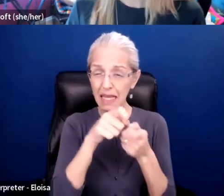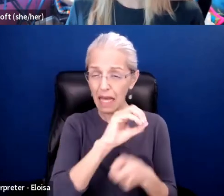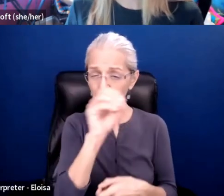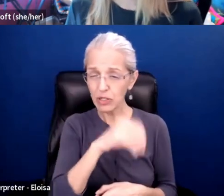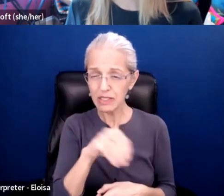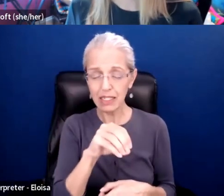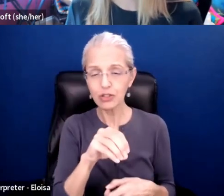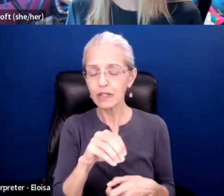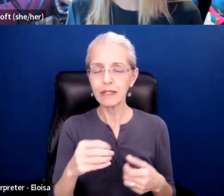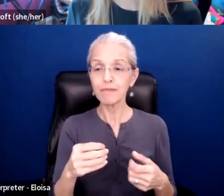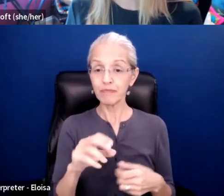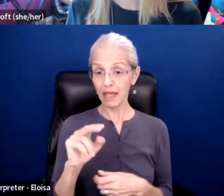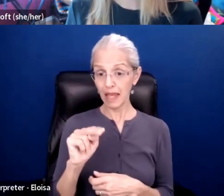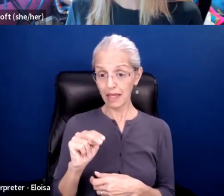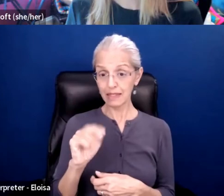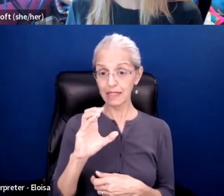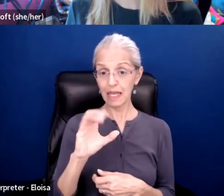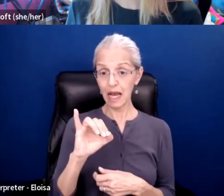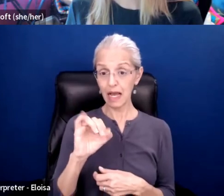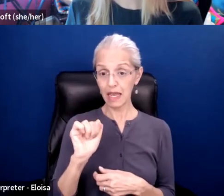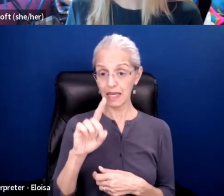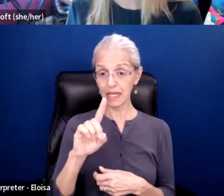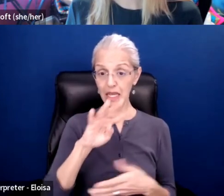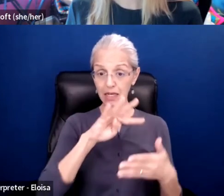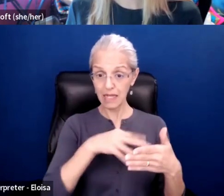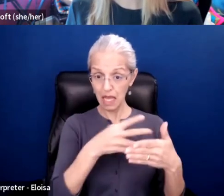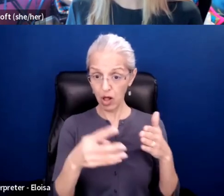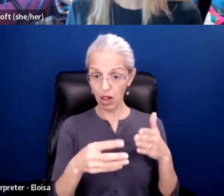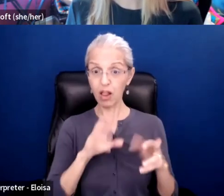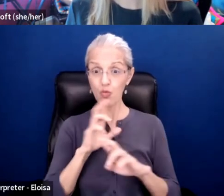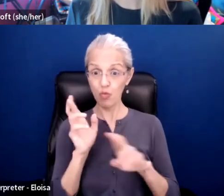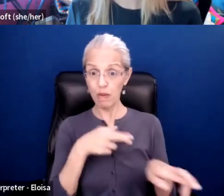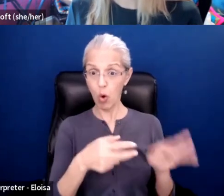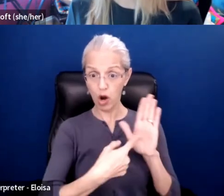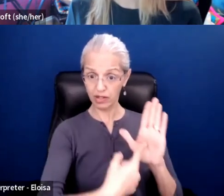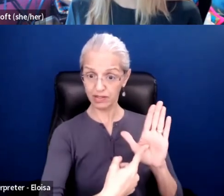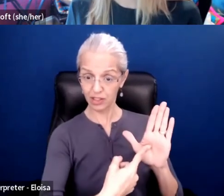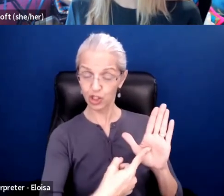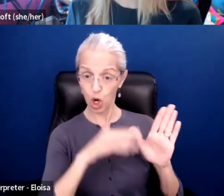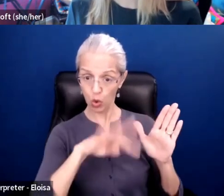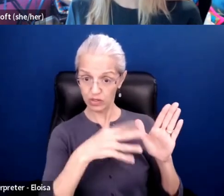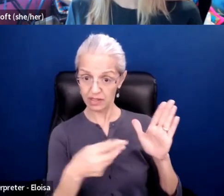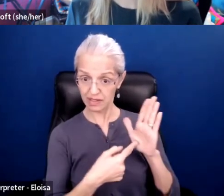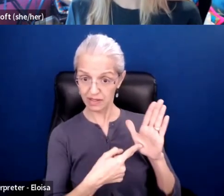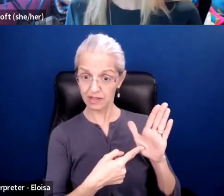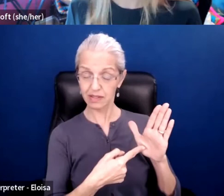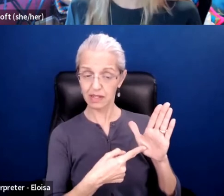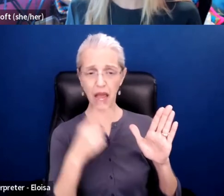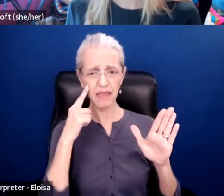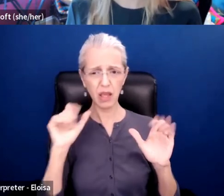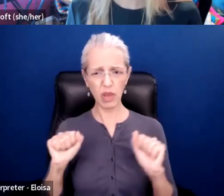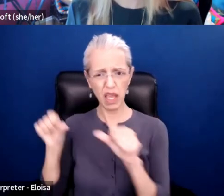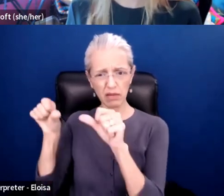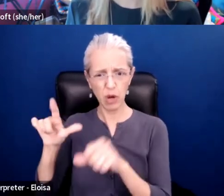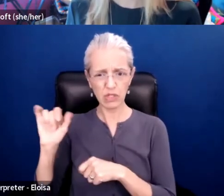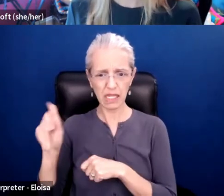table in the NCIAD report that is produced by HSRI. I think we can link that, but you'll be